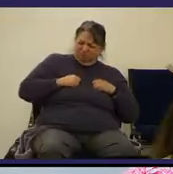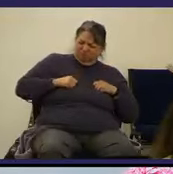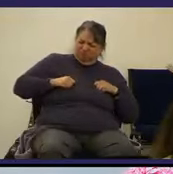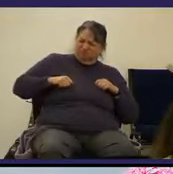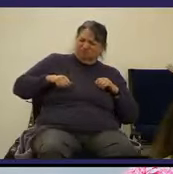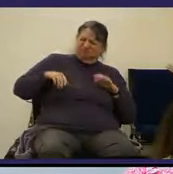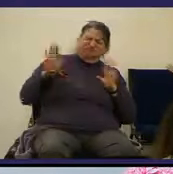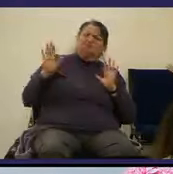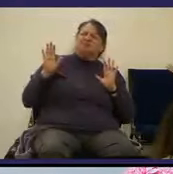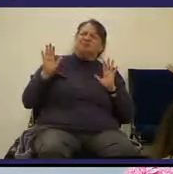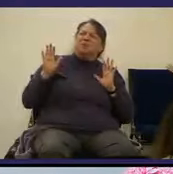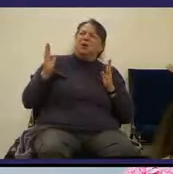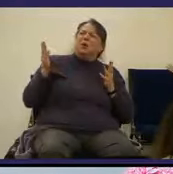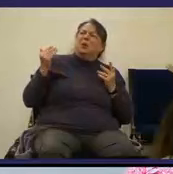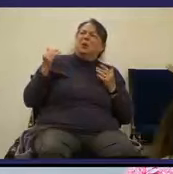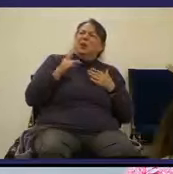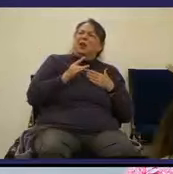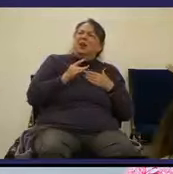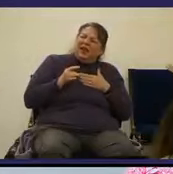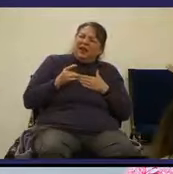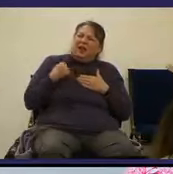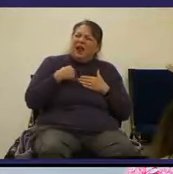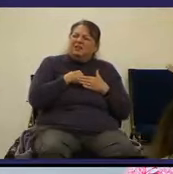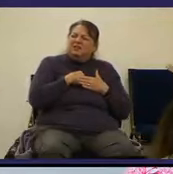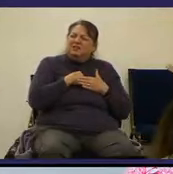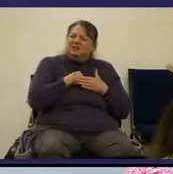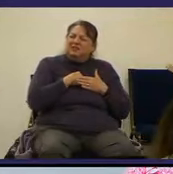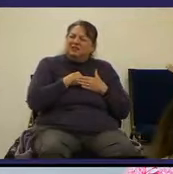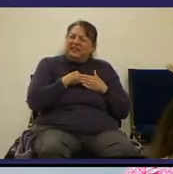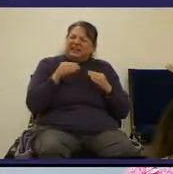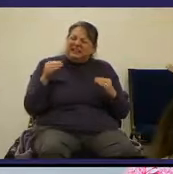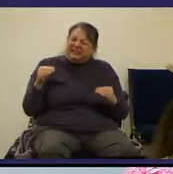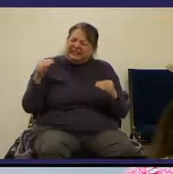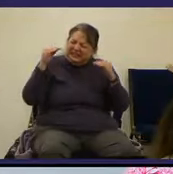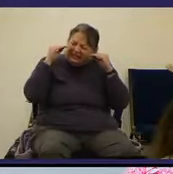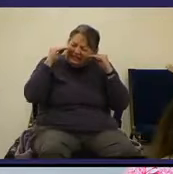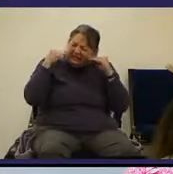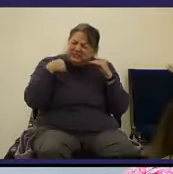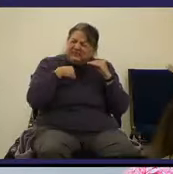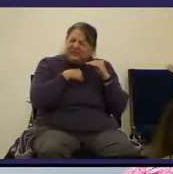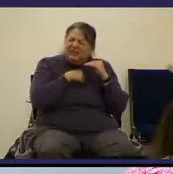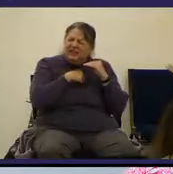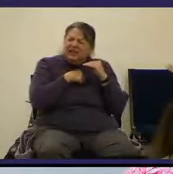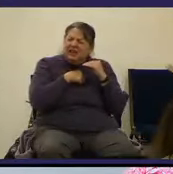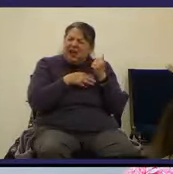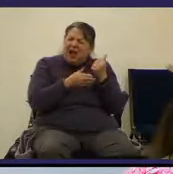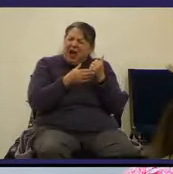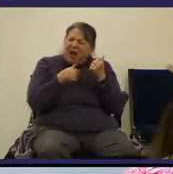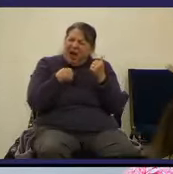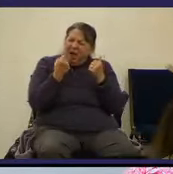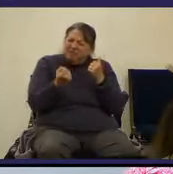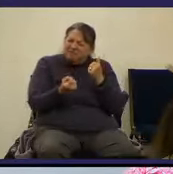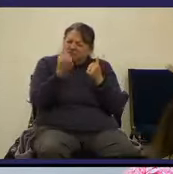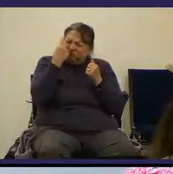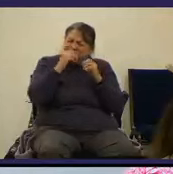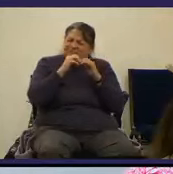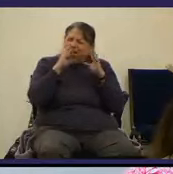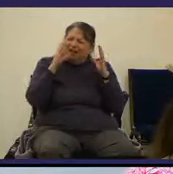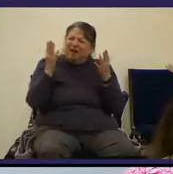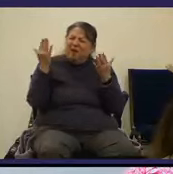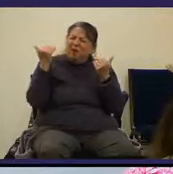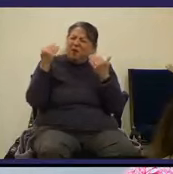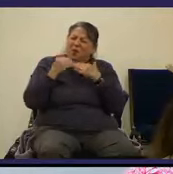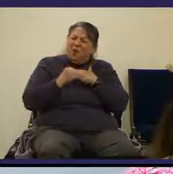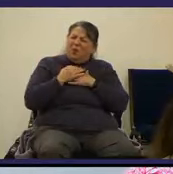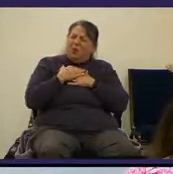freedom to lead and to guide and direct this service, this message, your word. You're at liberty. You're free to be who you are, to